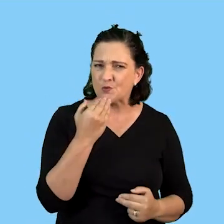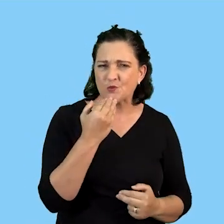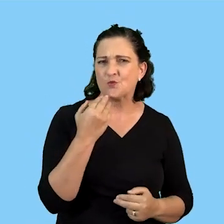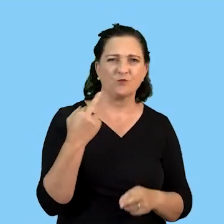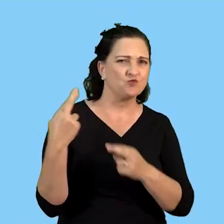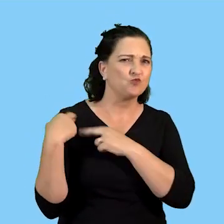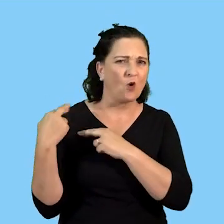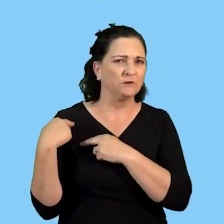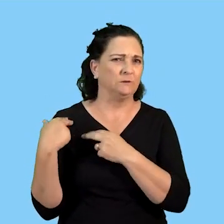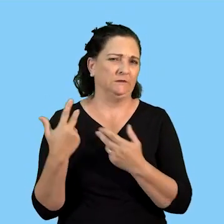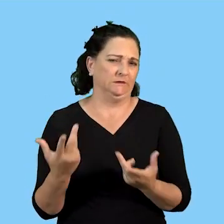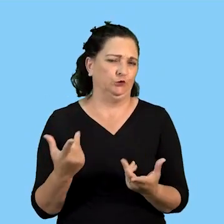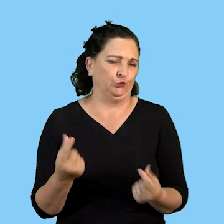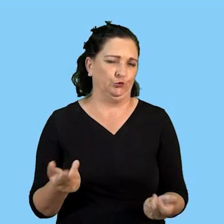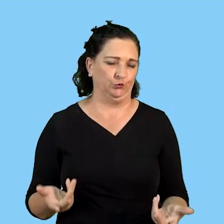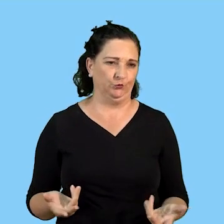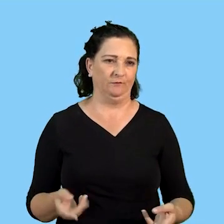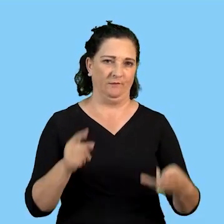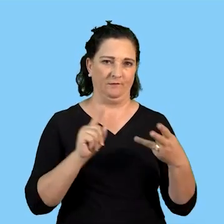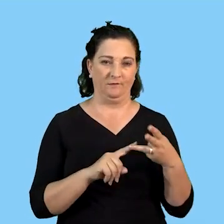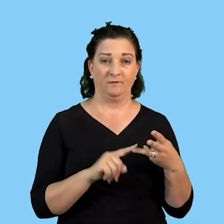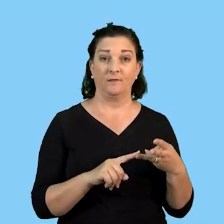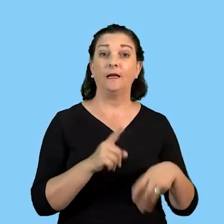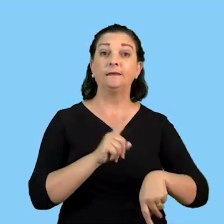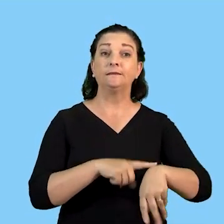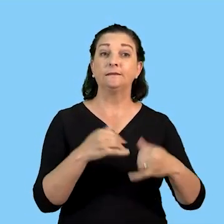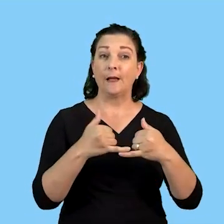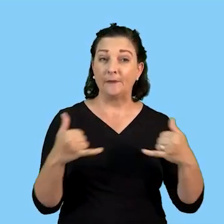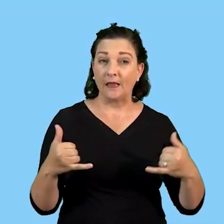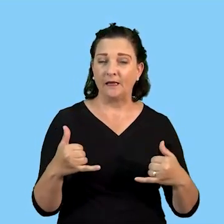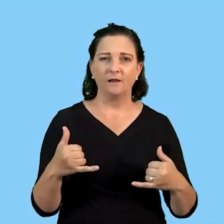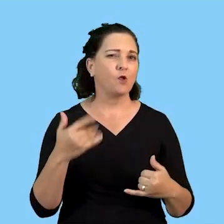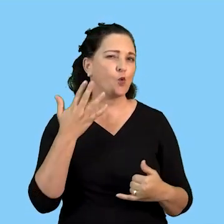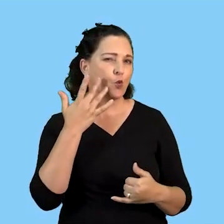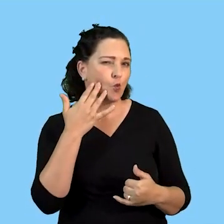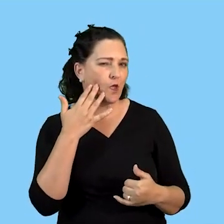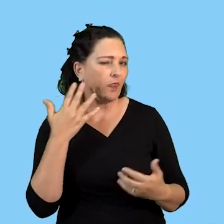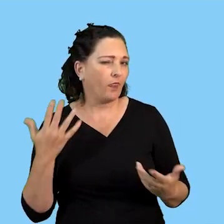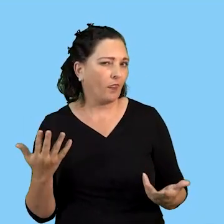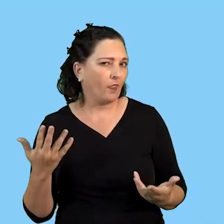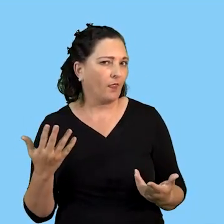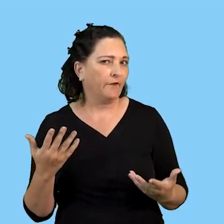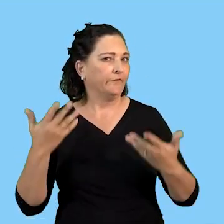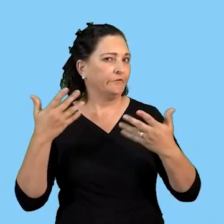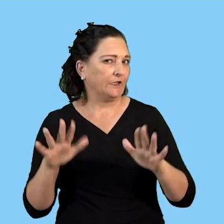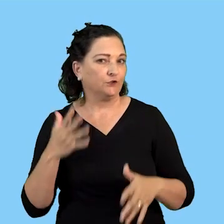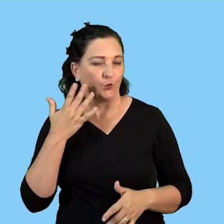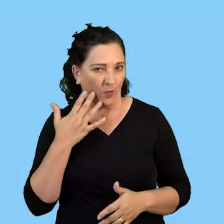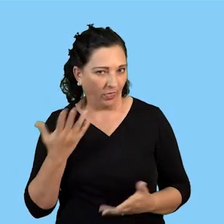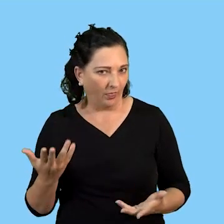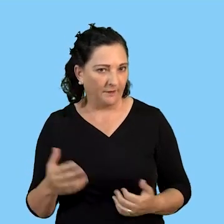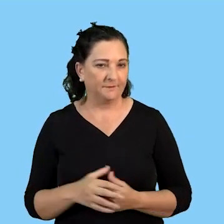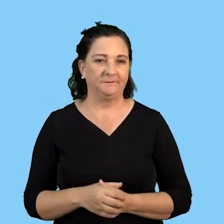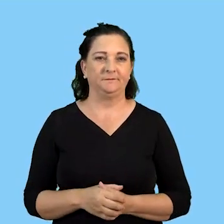You write down who will do it. Then we move on to timeline. By when should the library